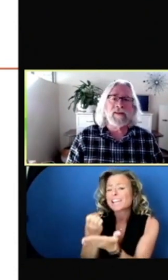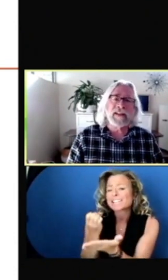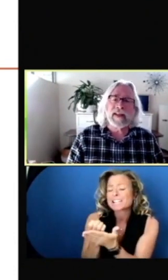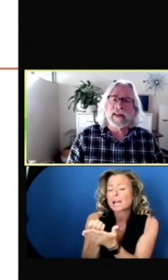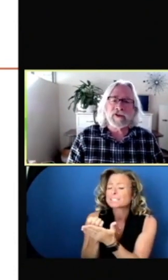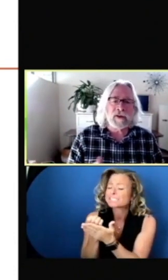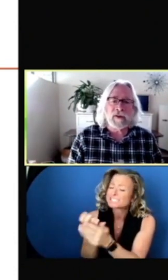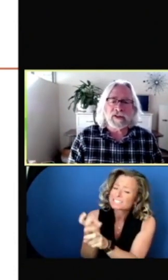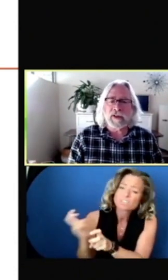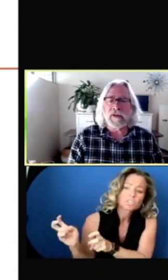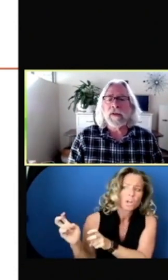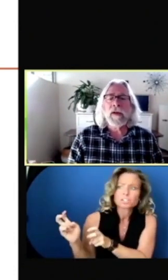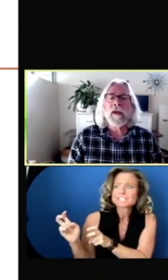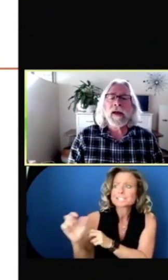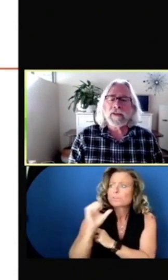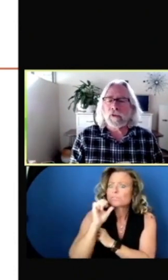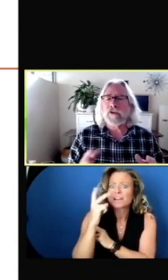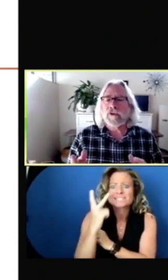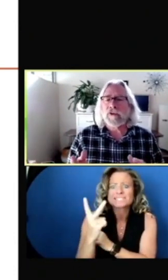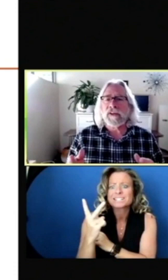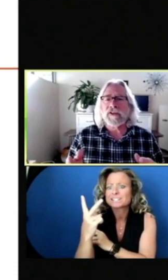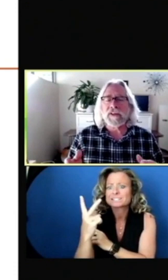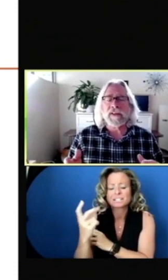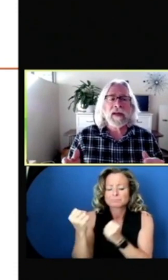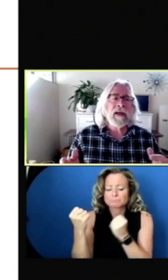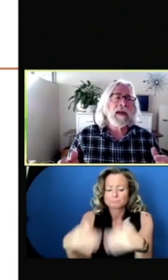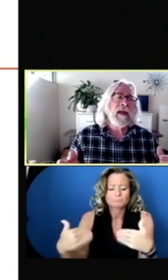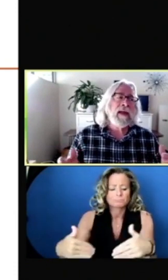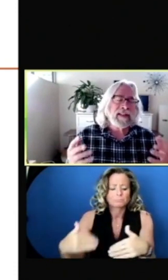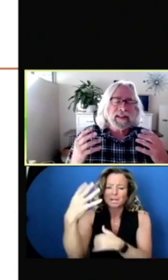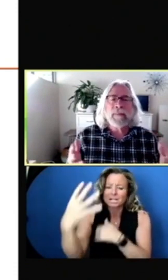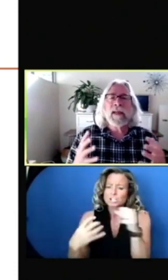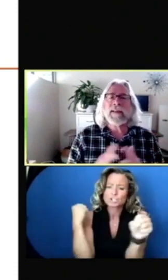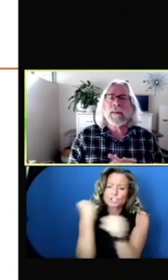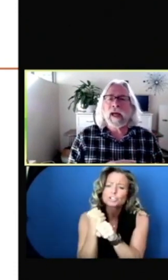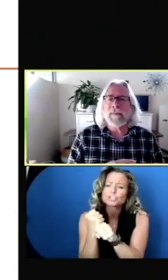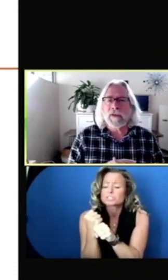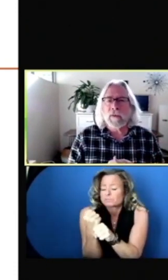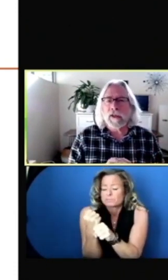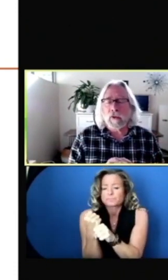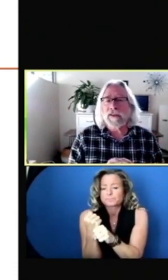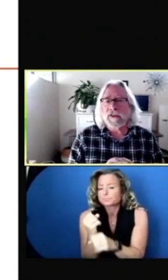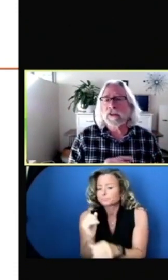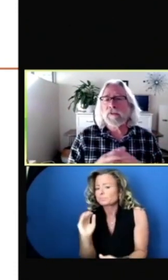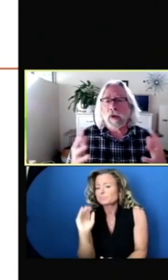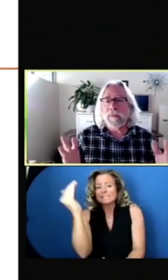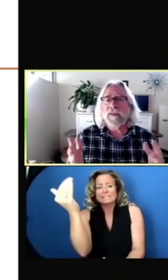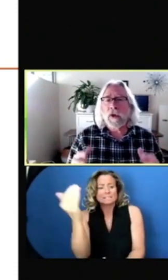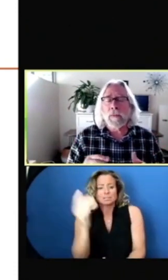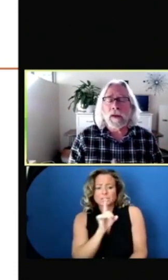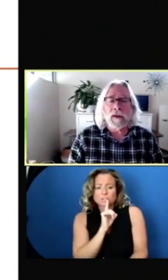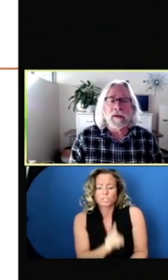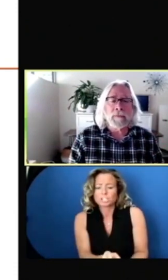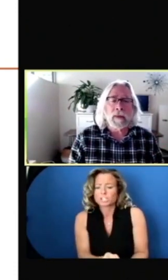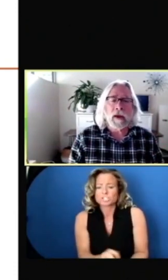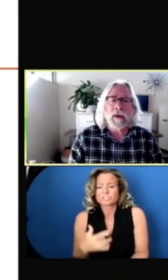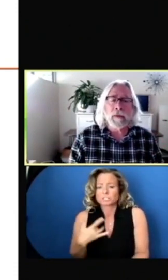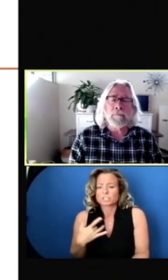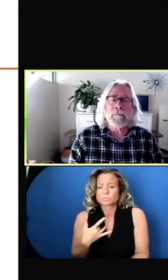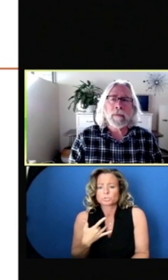we haven't seen in a generation, and social divisions that seem like sometimes they're really going to just rip us all